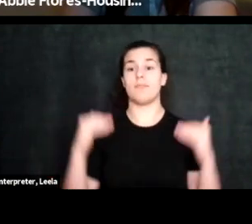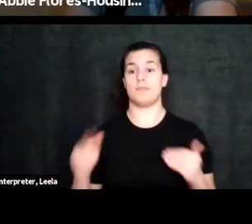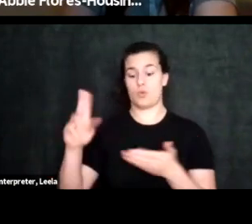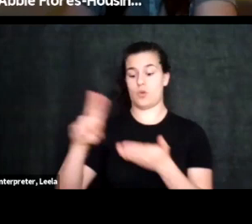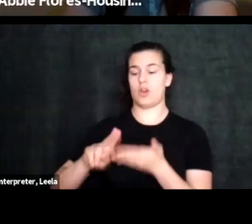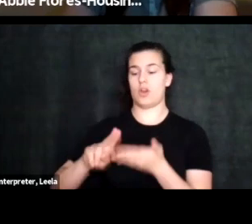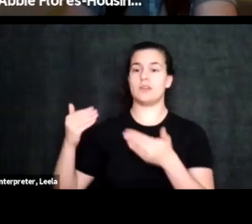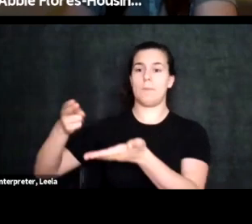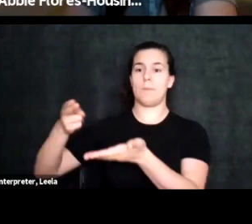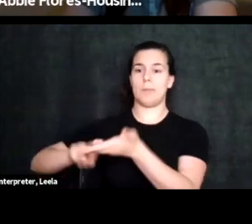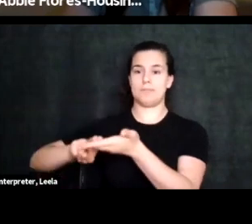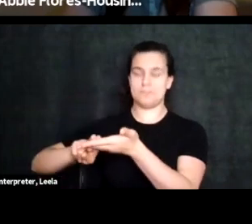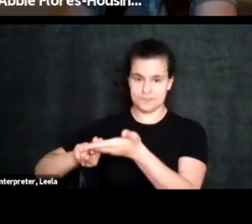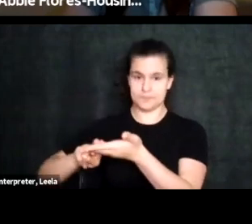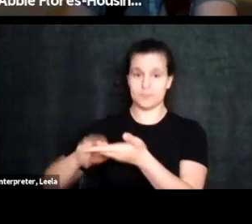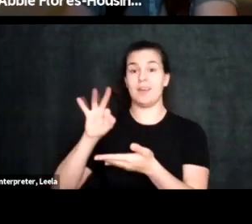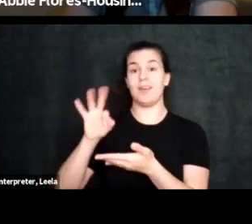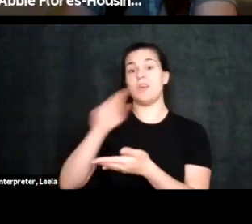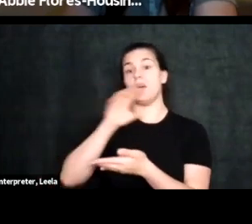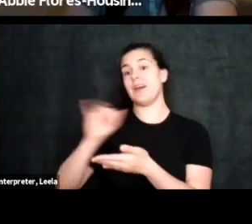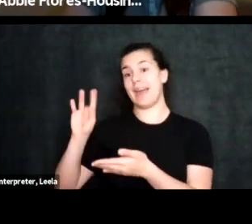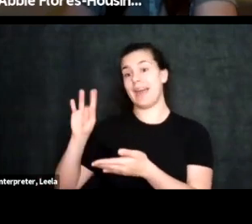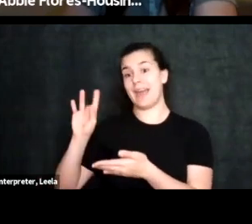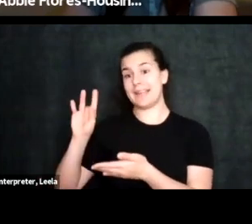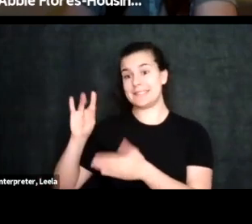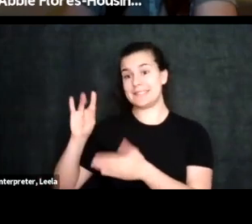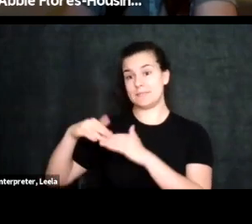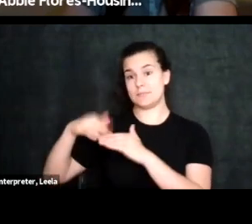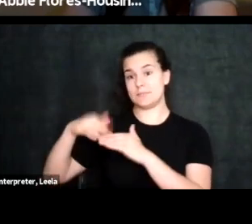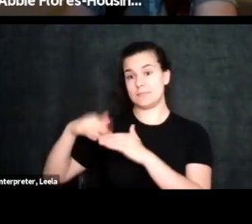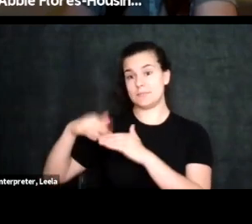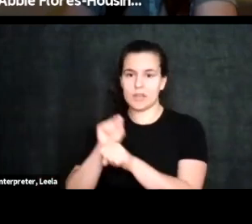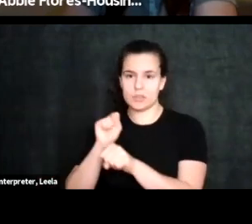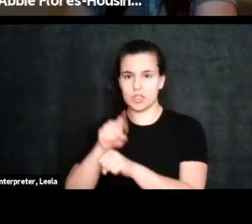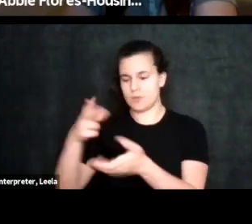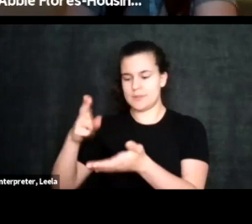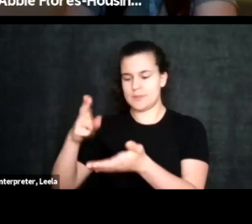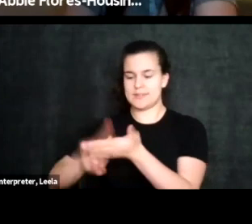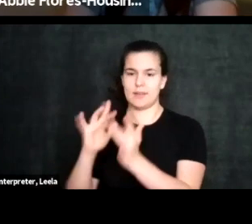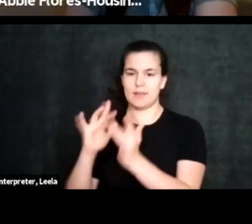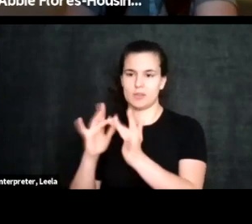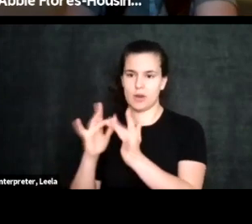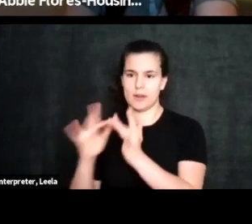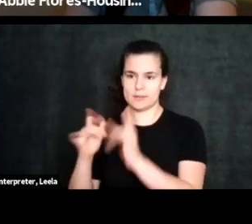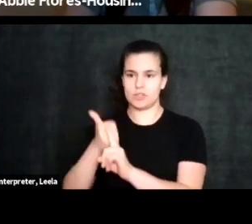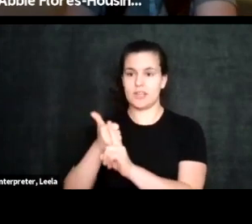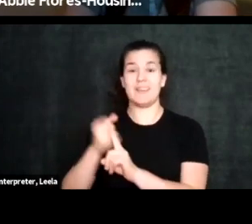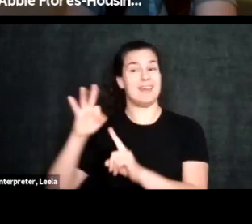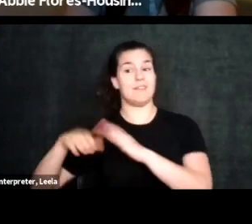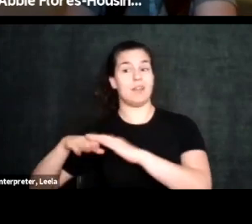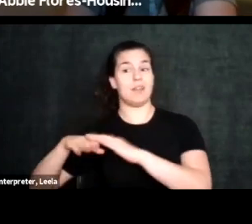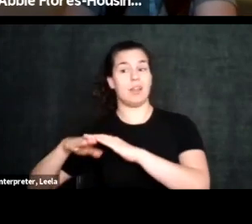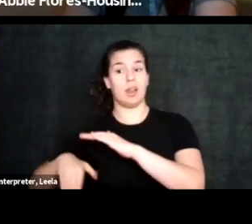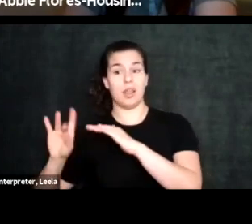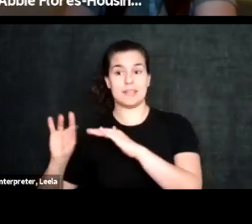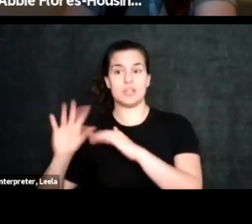over 18, this information, it'll be the actual contract, and you'll just electronically sign it. If you're not 18, then you will have to enter in